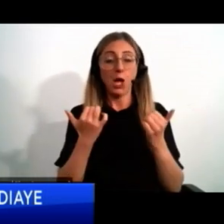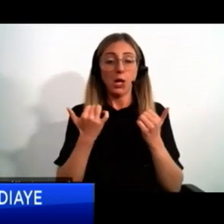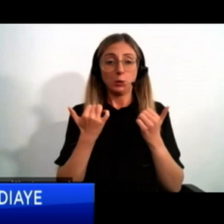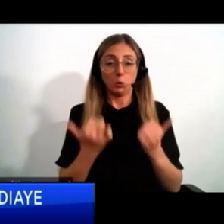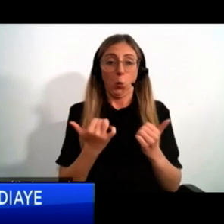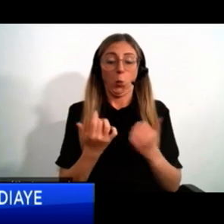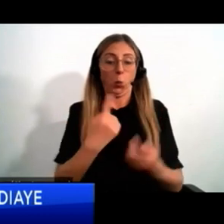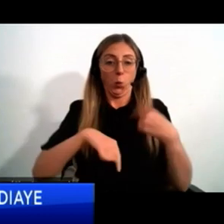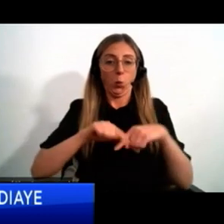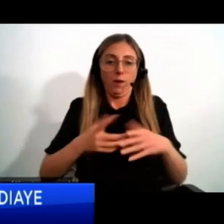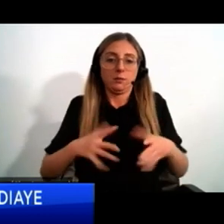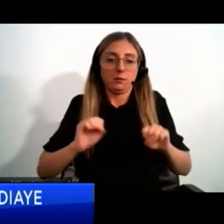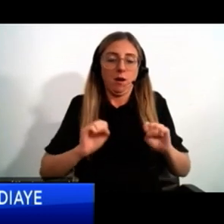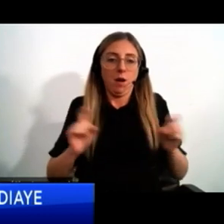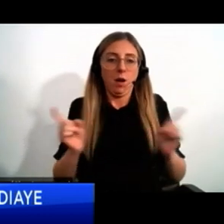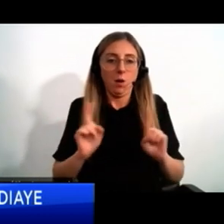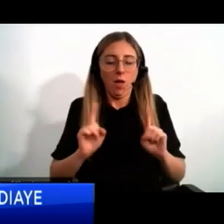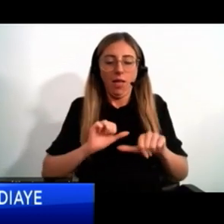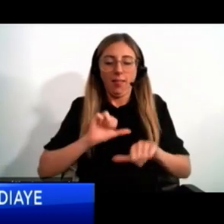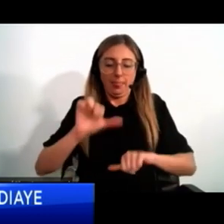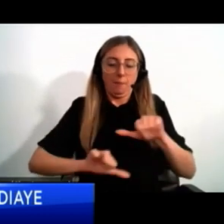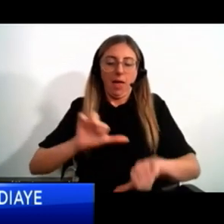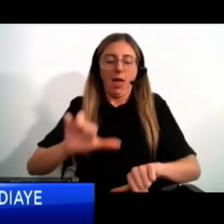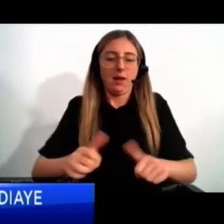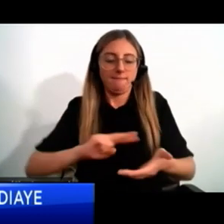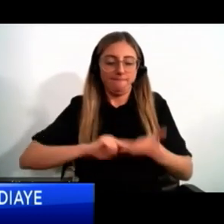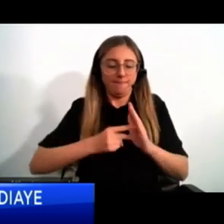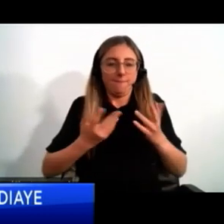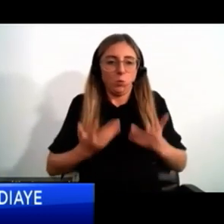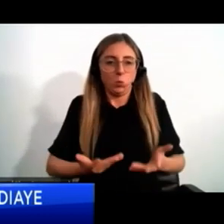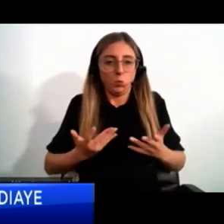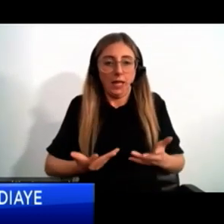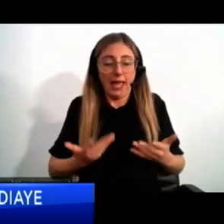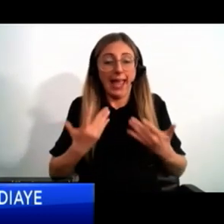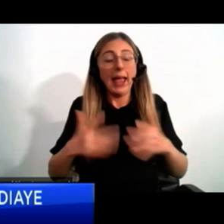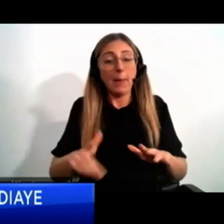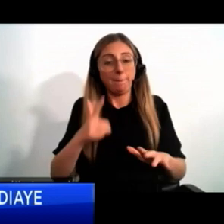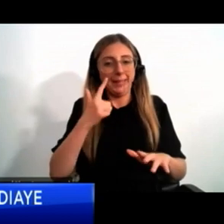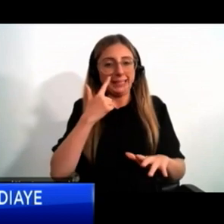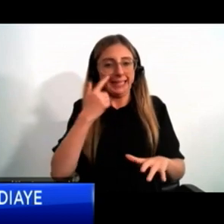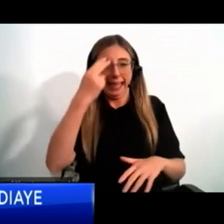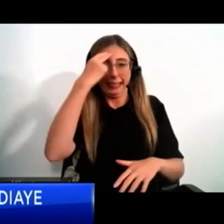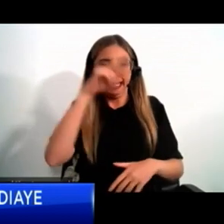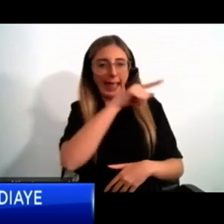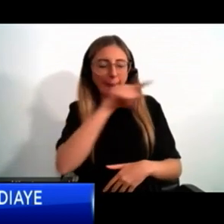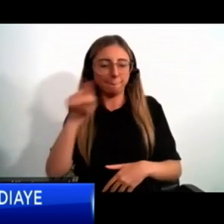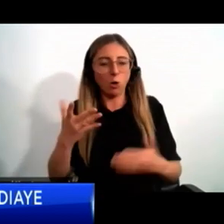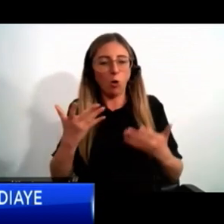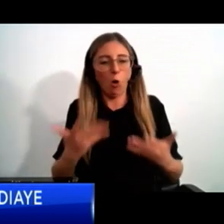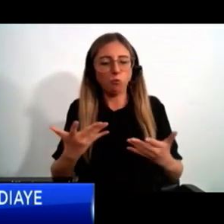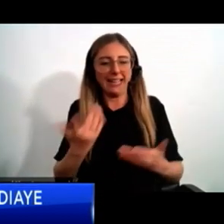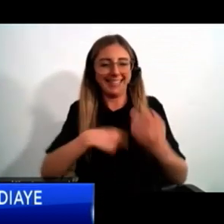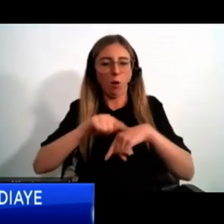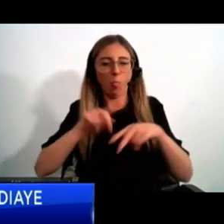very quickly into our schedule for today. You already saw all the speakers that we have, so I won't run through the program, but I'm